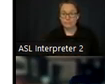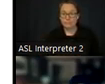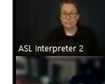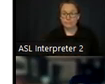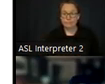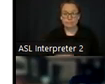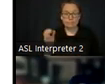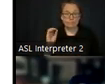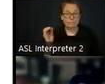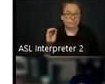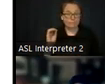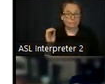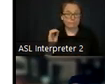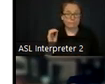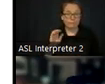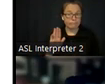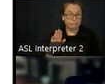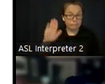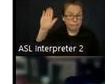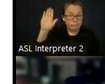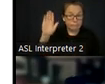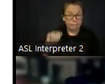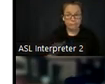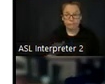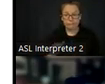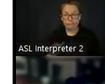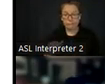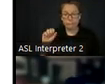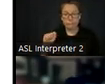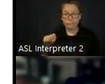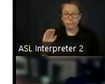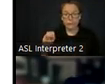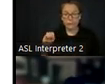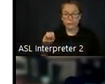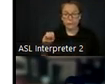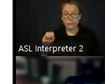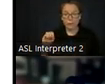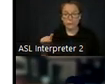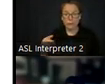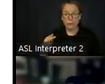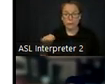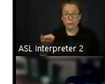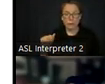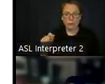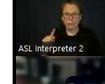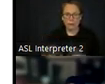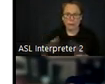Seeing that there are none. Commissioner Sophia, Commissioner Sophia's hand is raised. Oh, I can't see